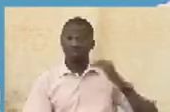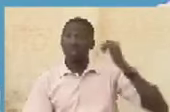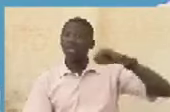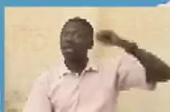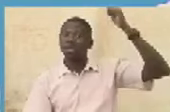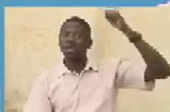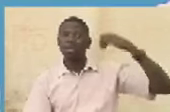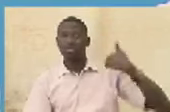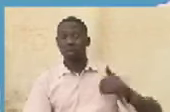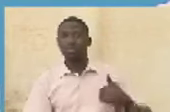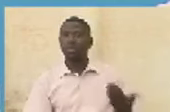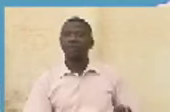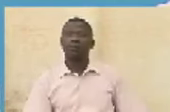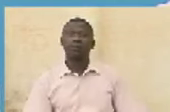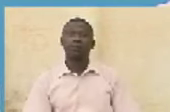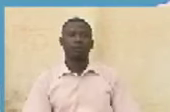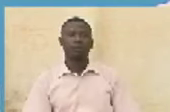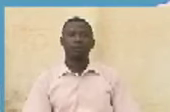elderly person.